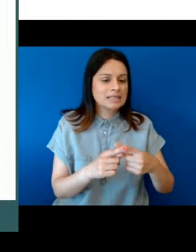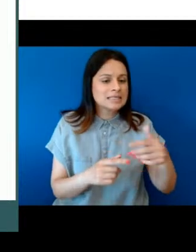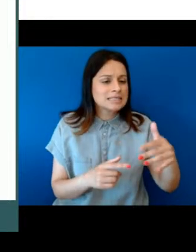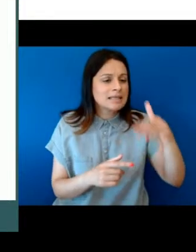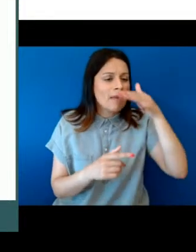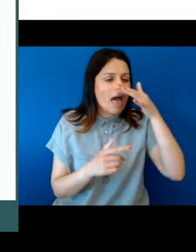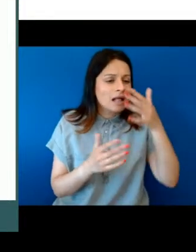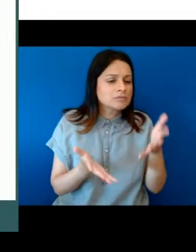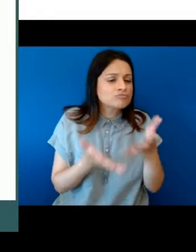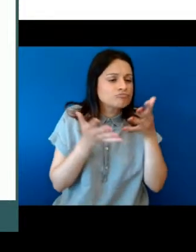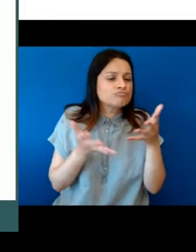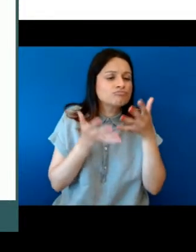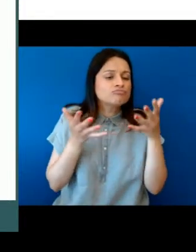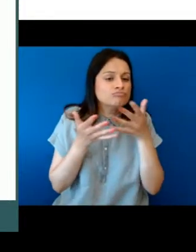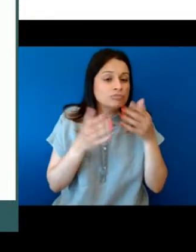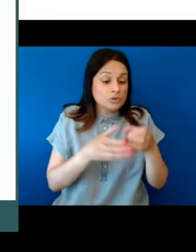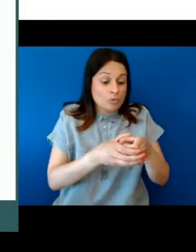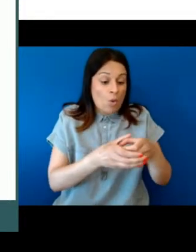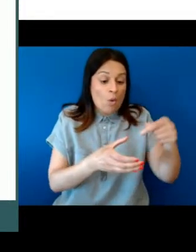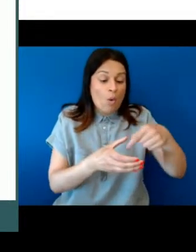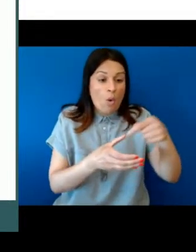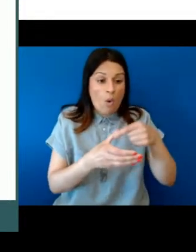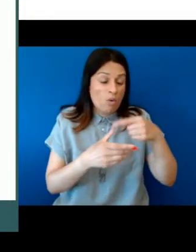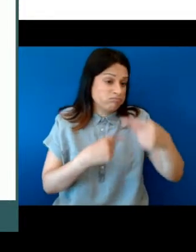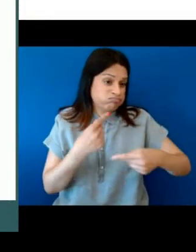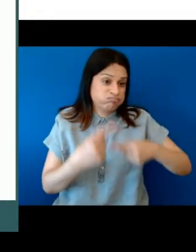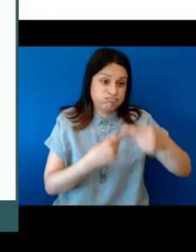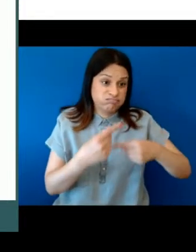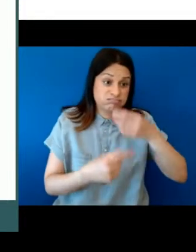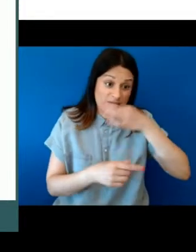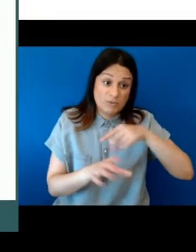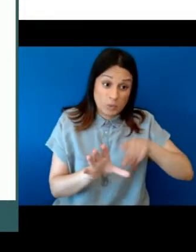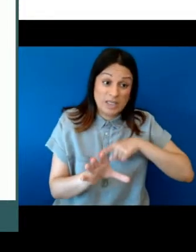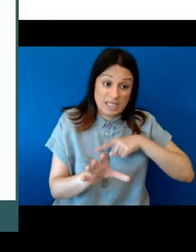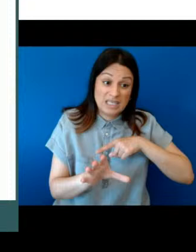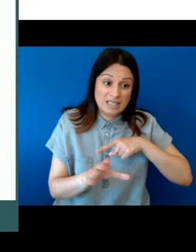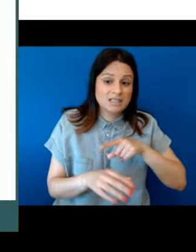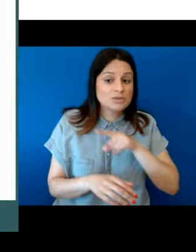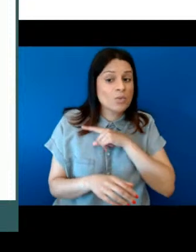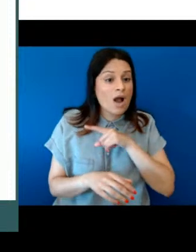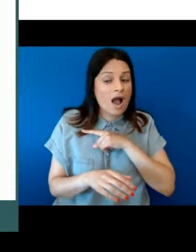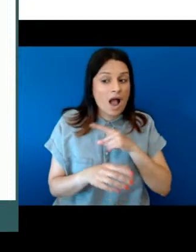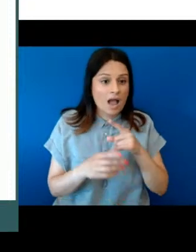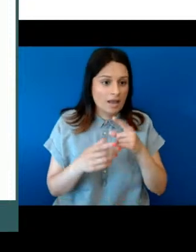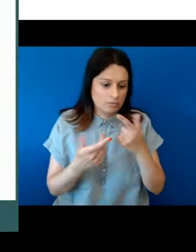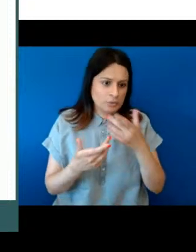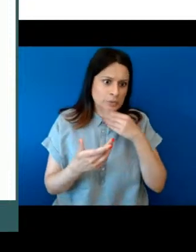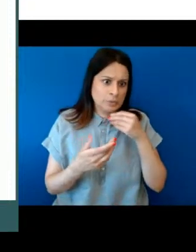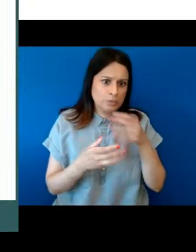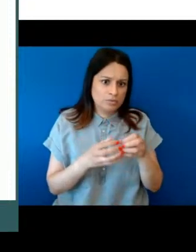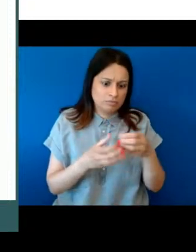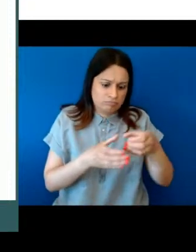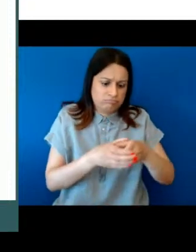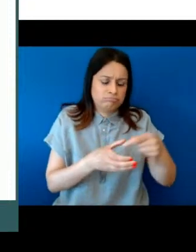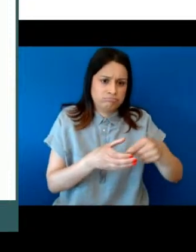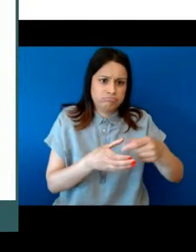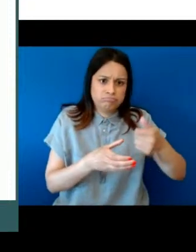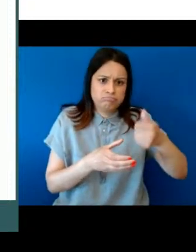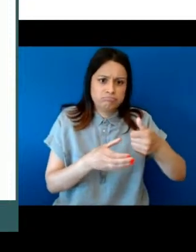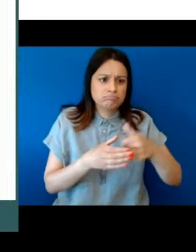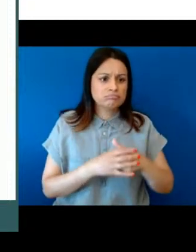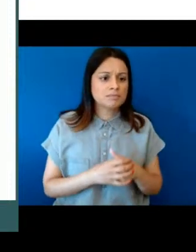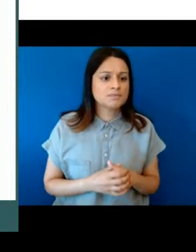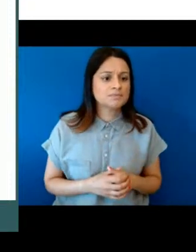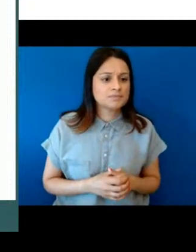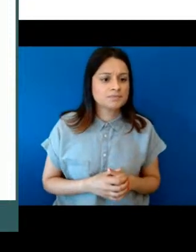a small tub of this lasts for quite a number of years because it goes a long way. We've also seen some of